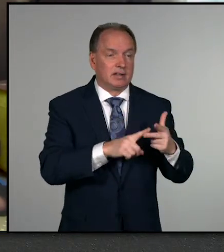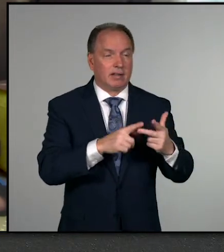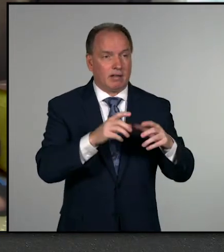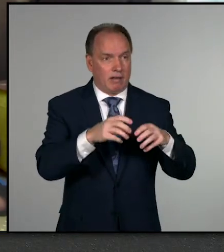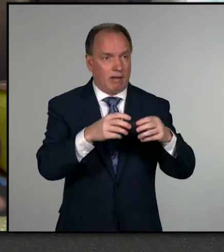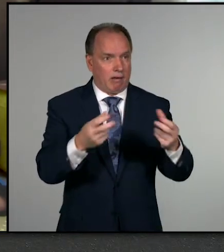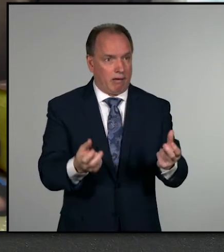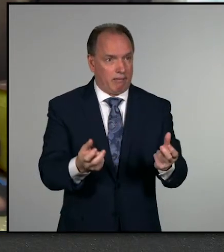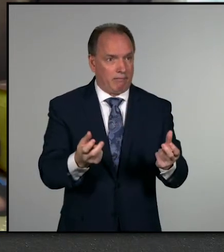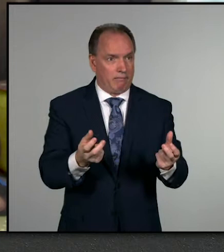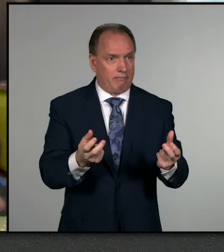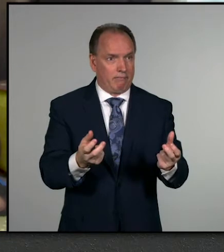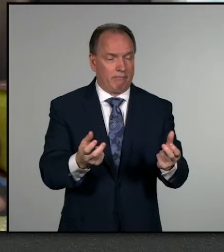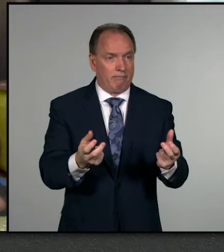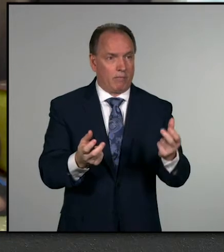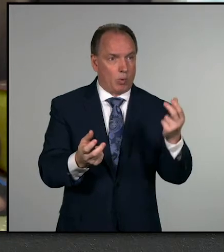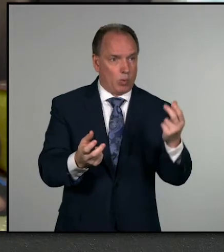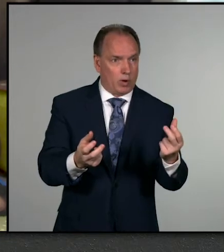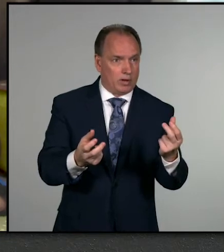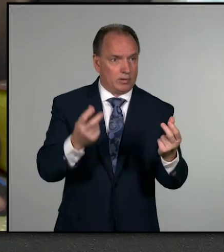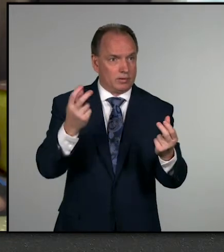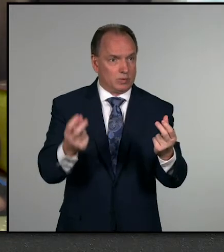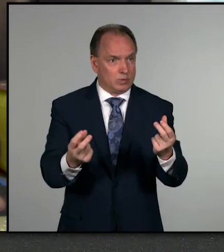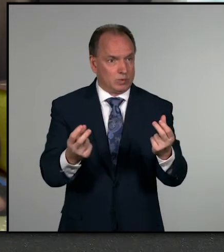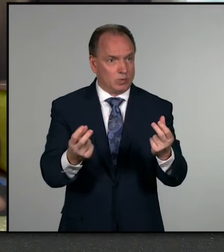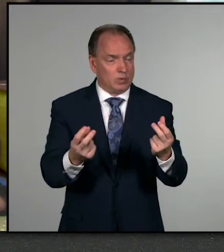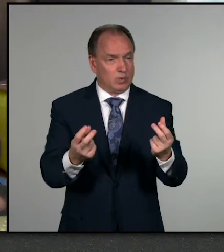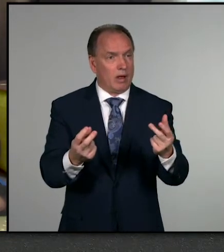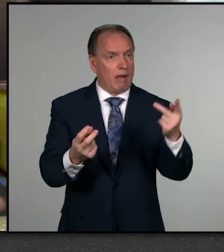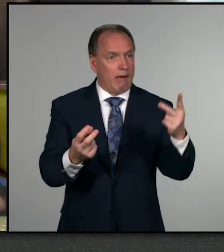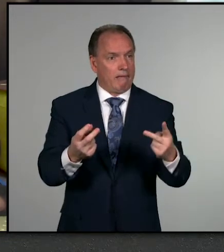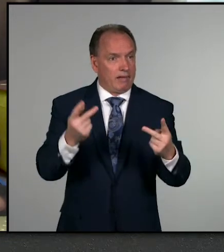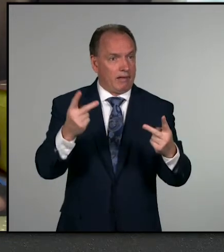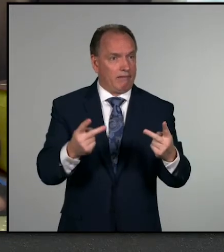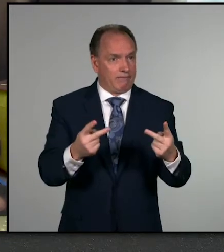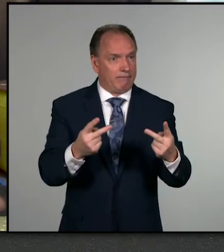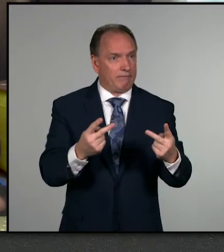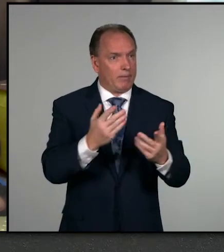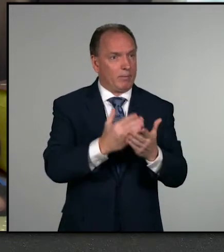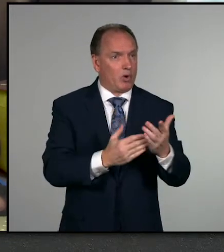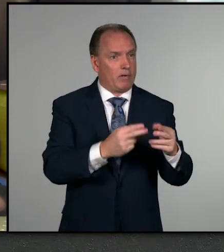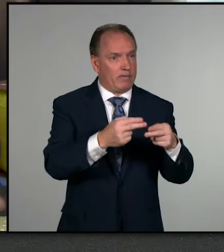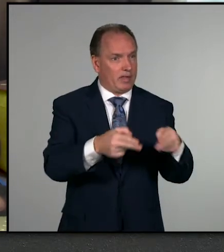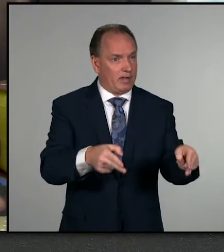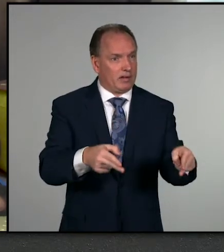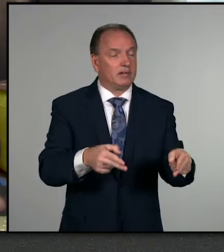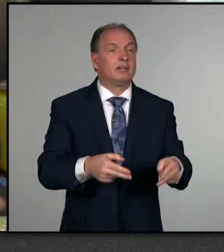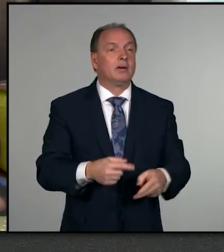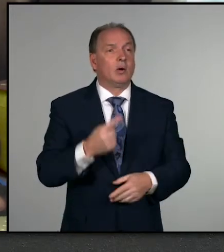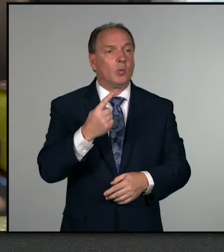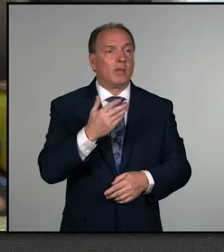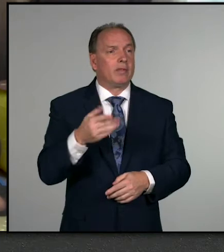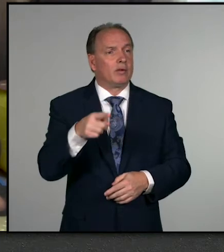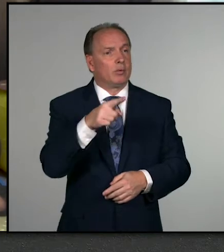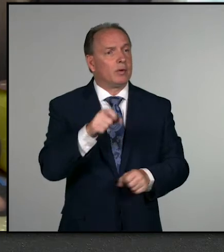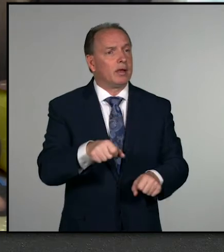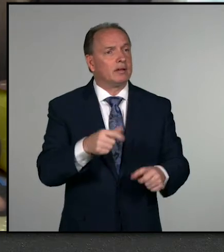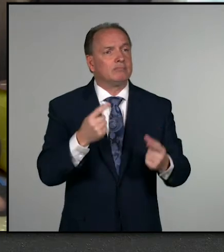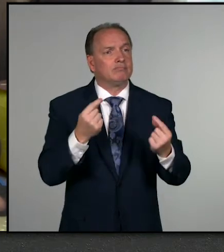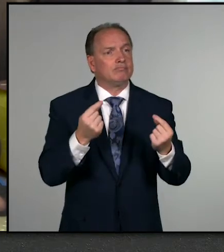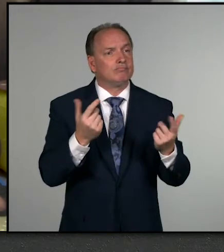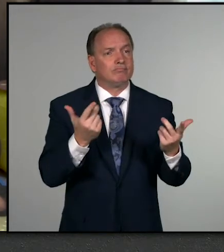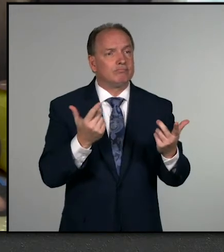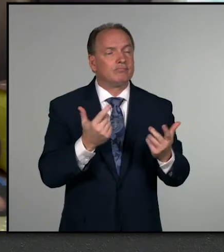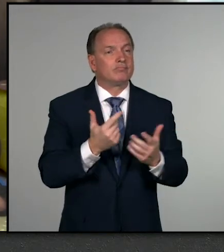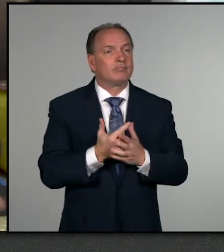many parts do I have? 1, 2. I have 2 parts to my egg. One of the things that you can